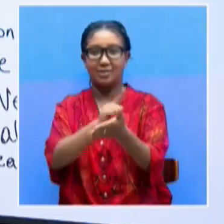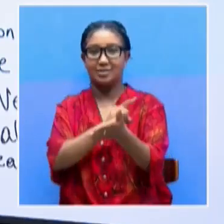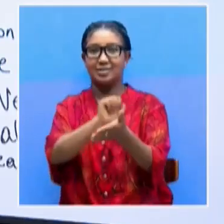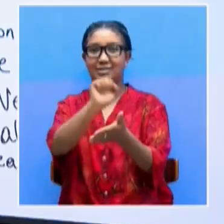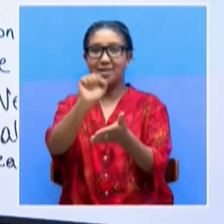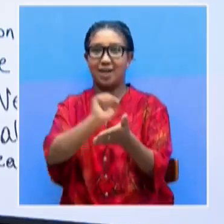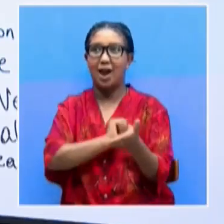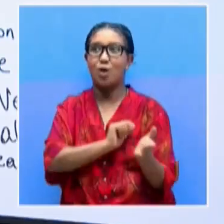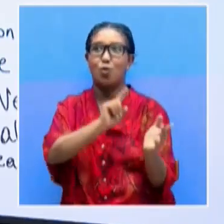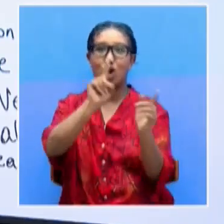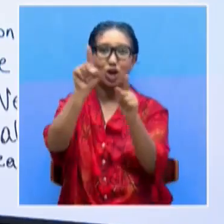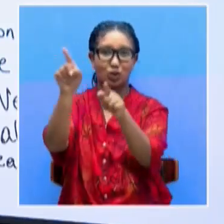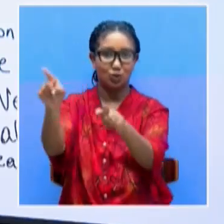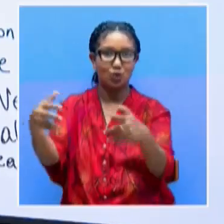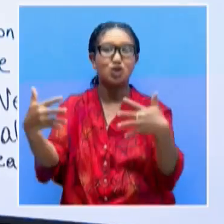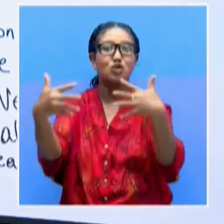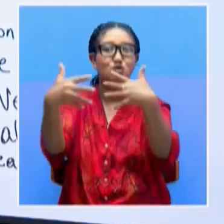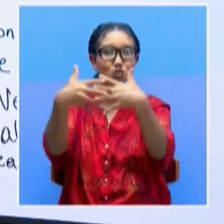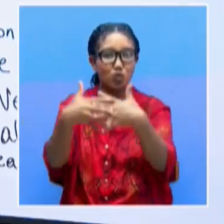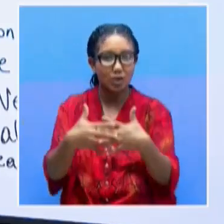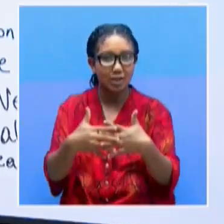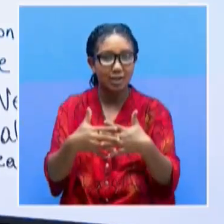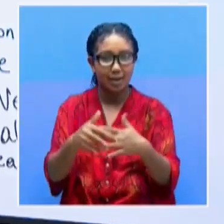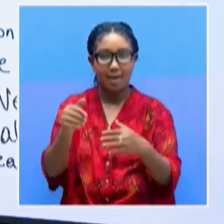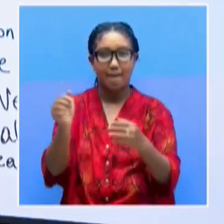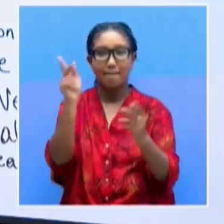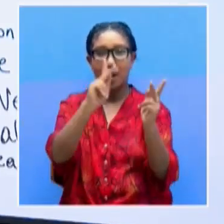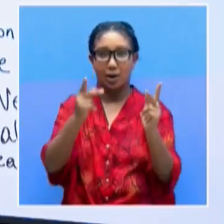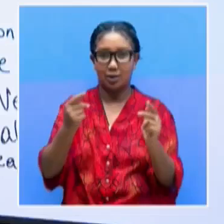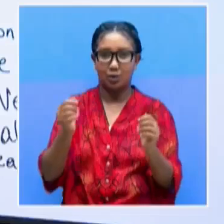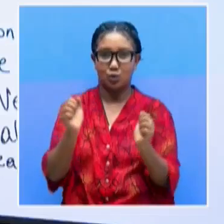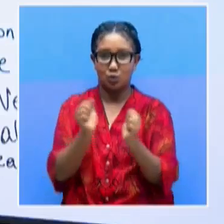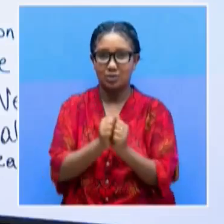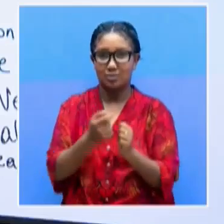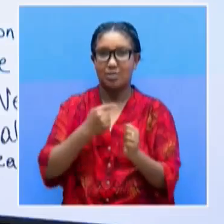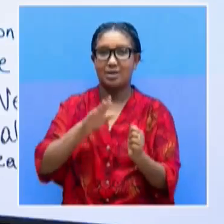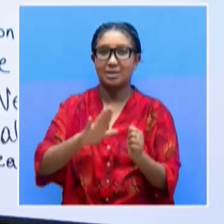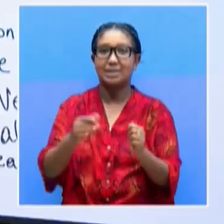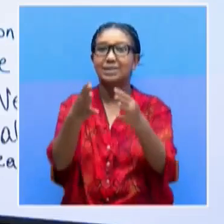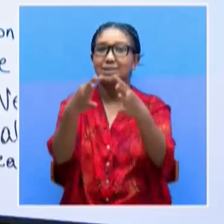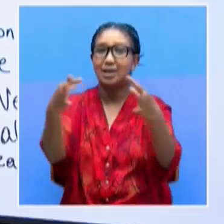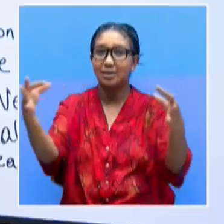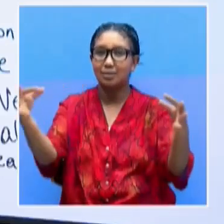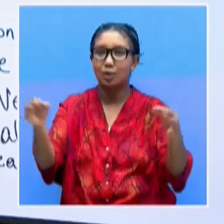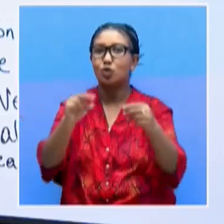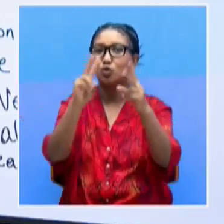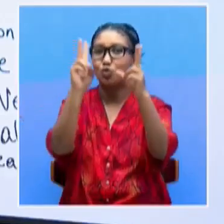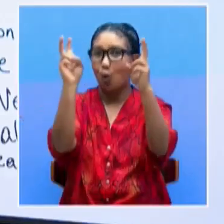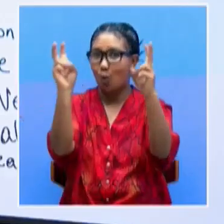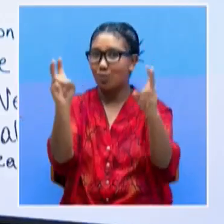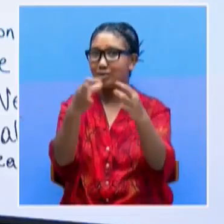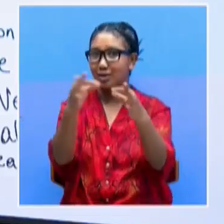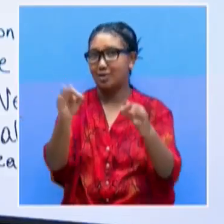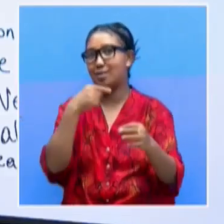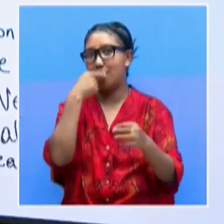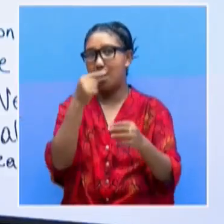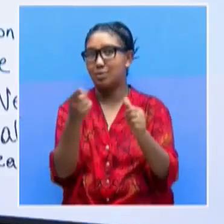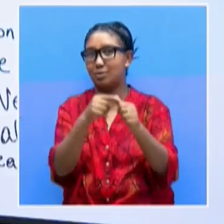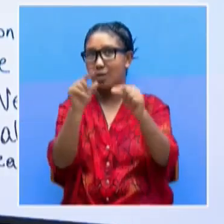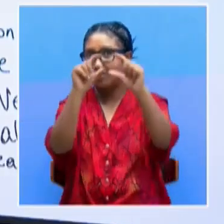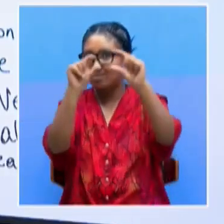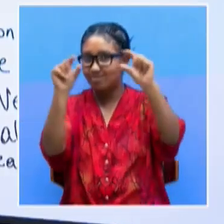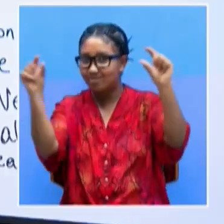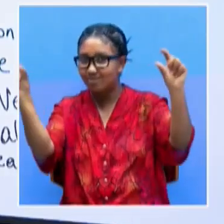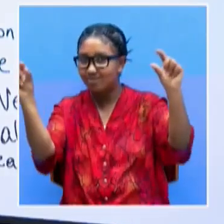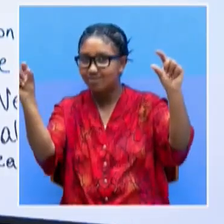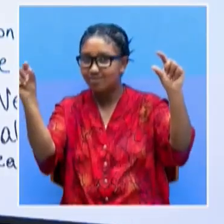I went to Unity Park with my son. And this sentence is what? The topic sentence. Or, in